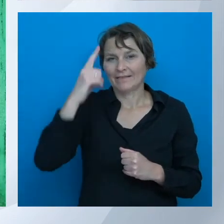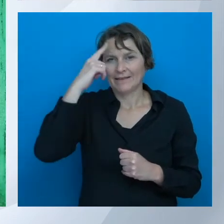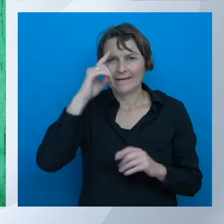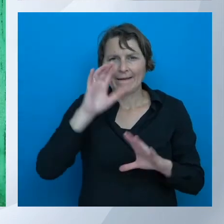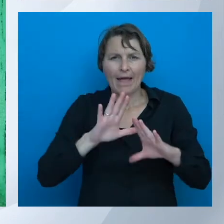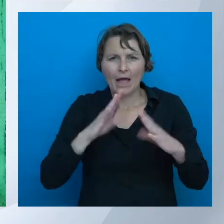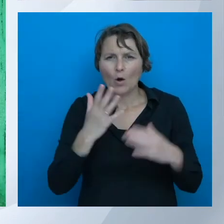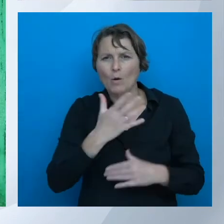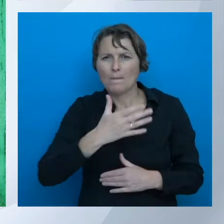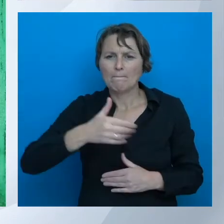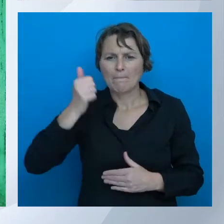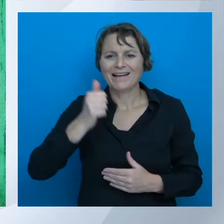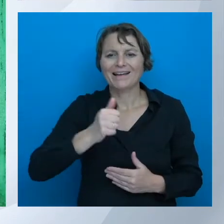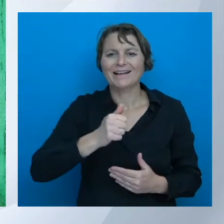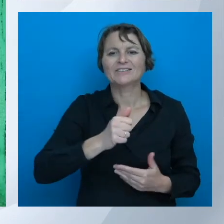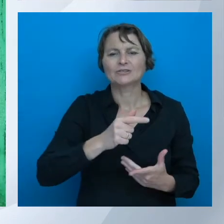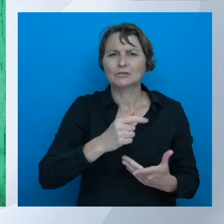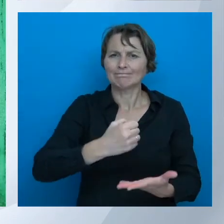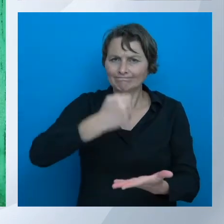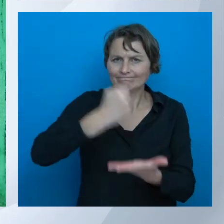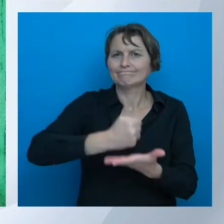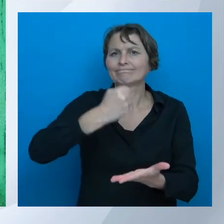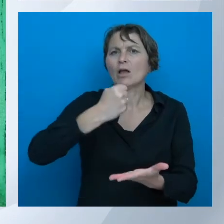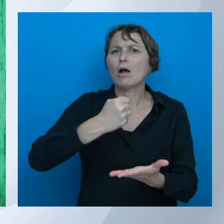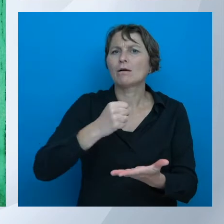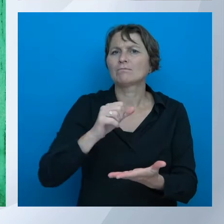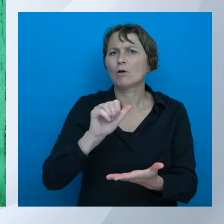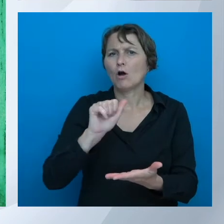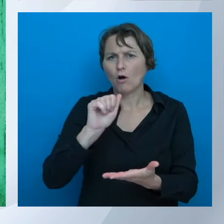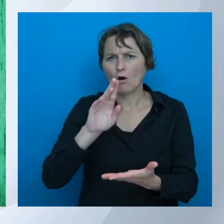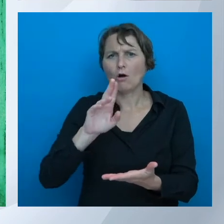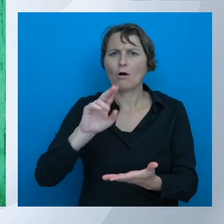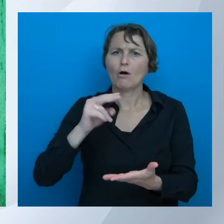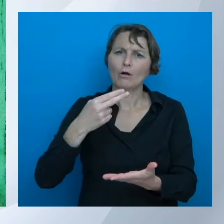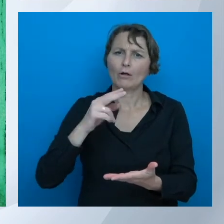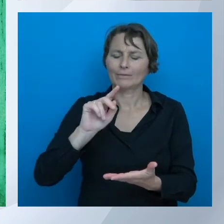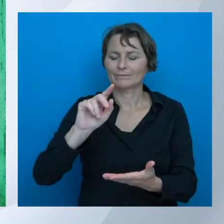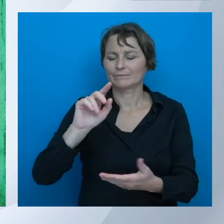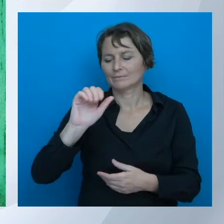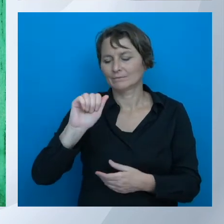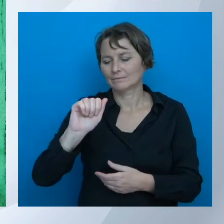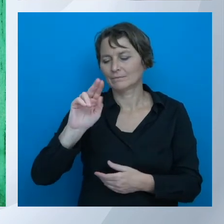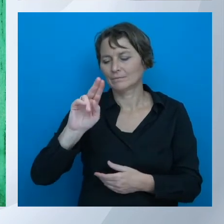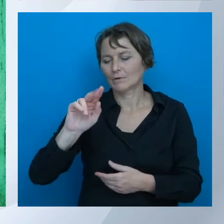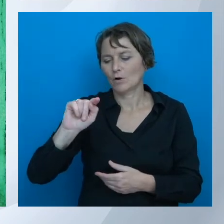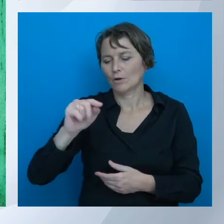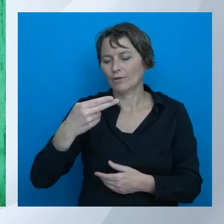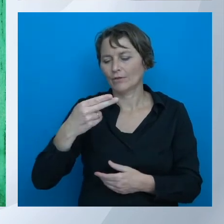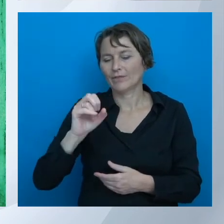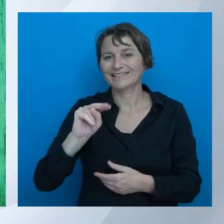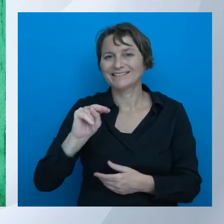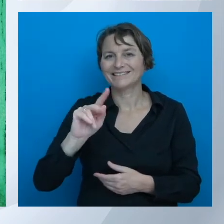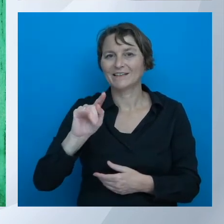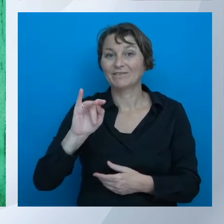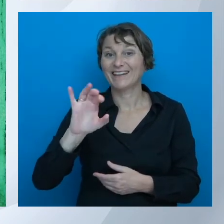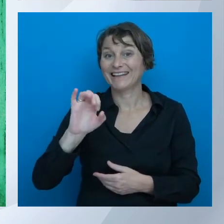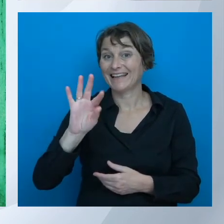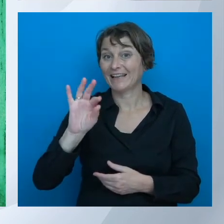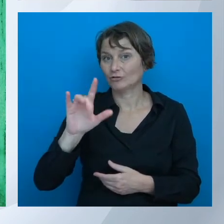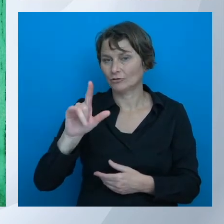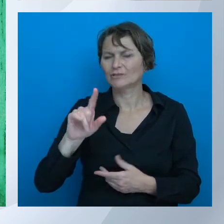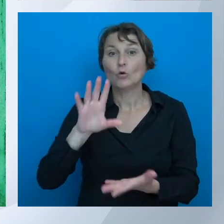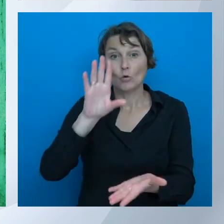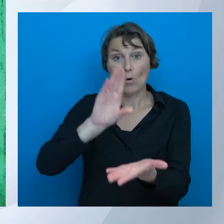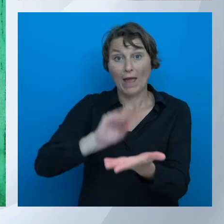want to do things with authentication and you want to make sure that your web app is secure. Now, if you're running